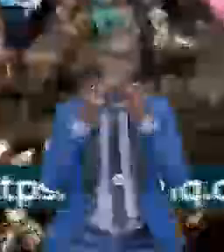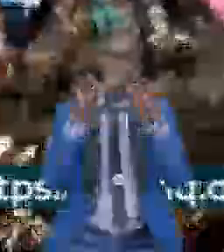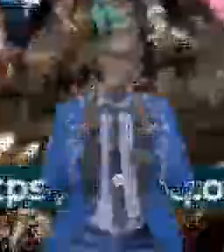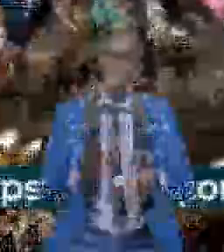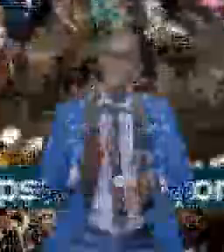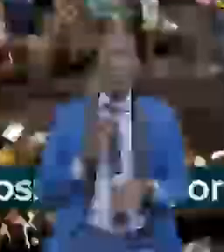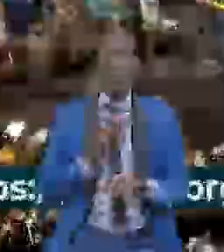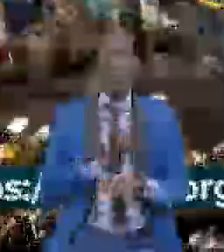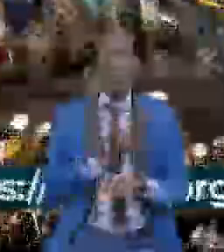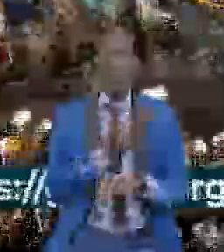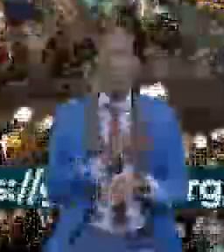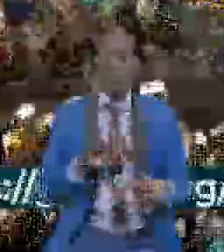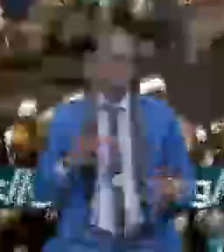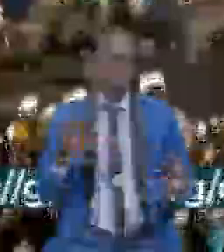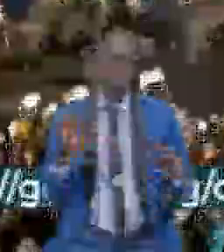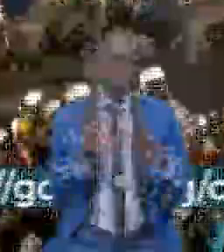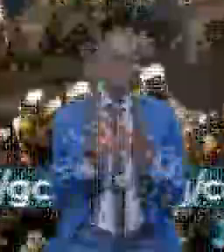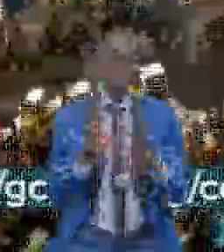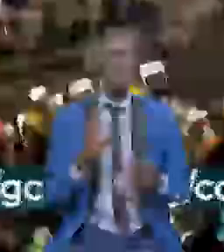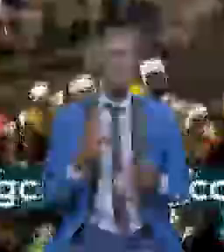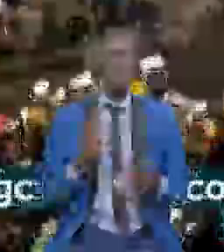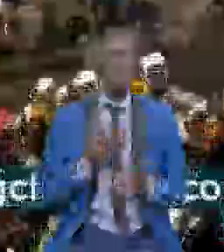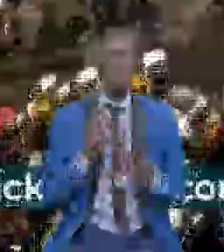and connected us to the power in heaven,